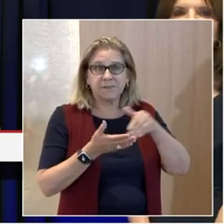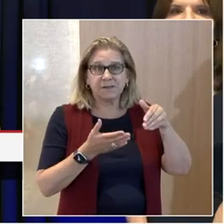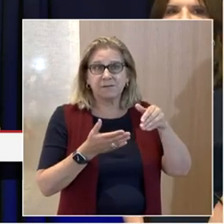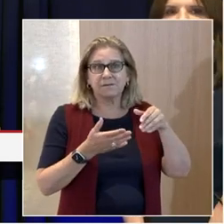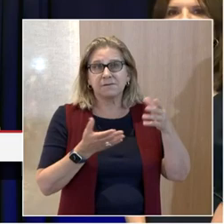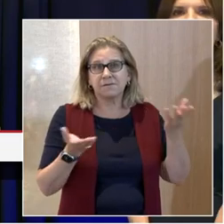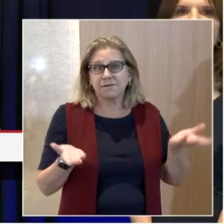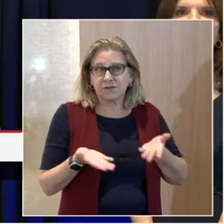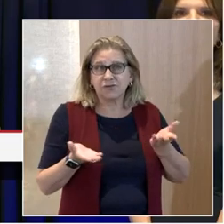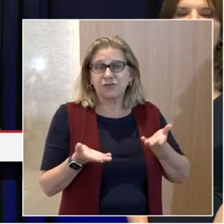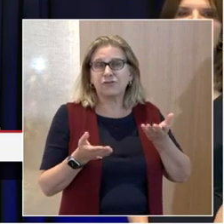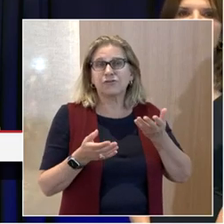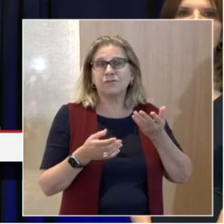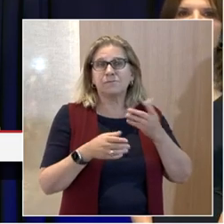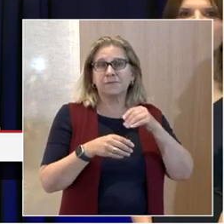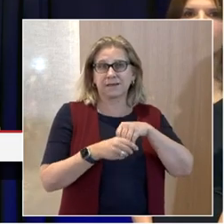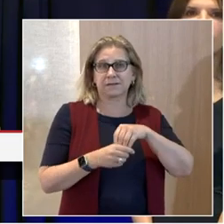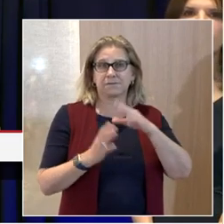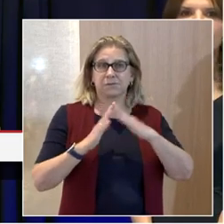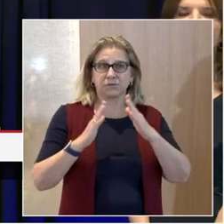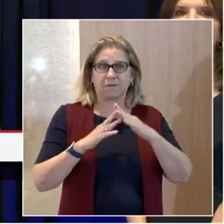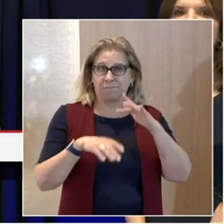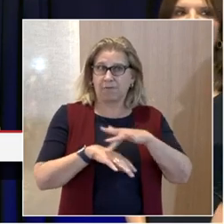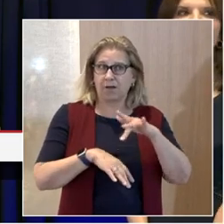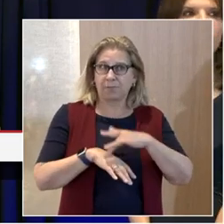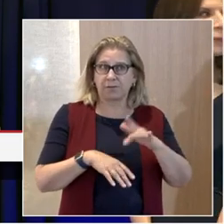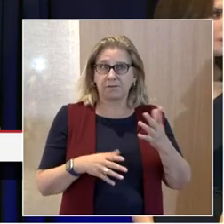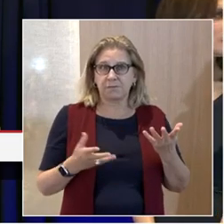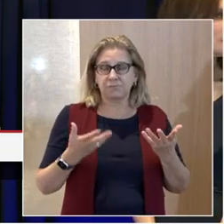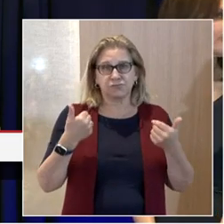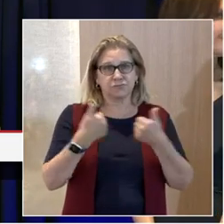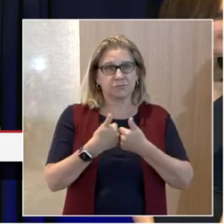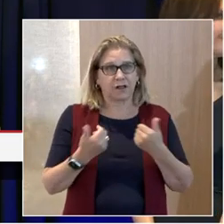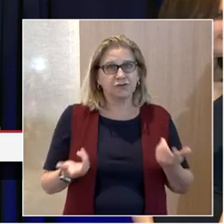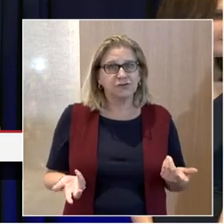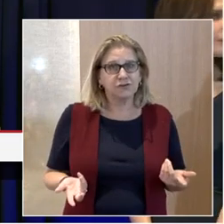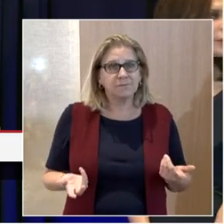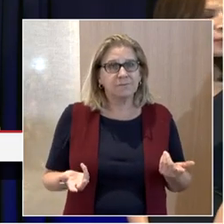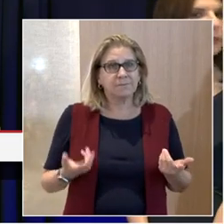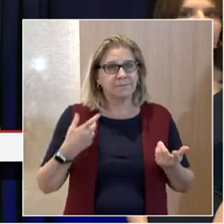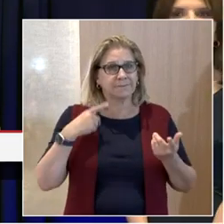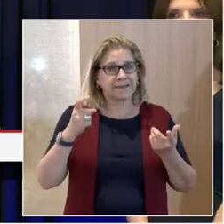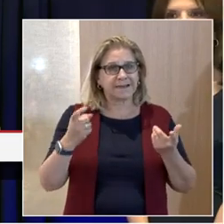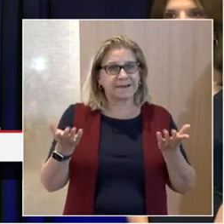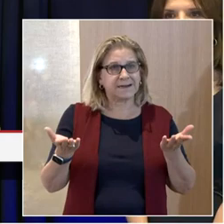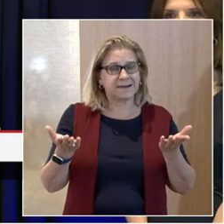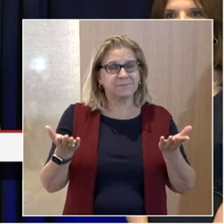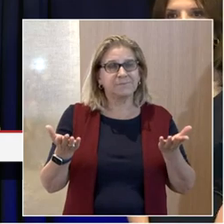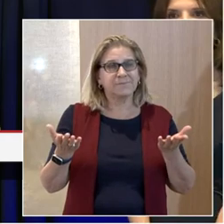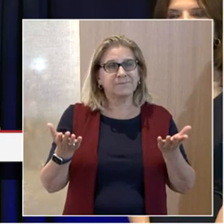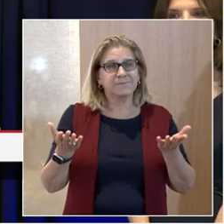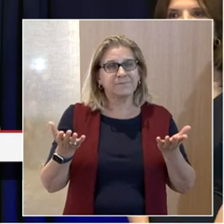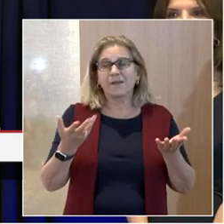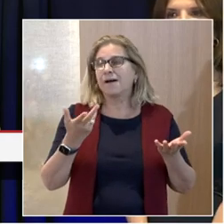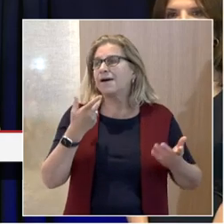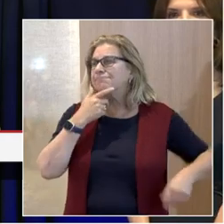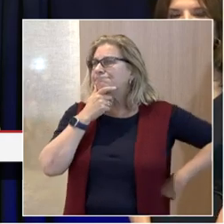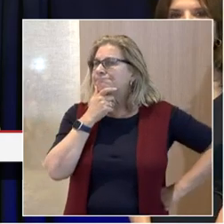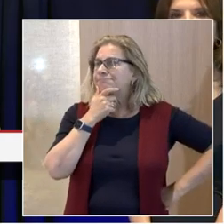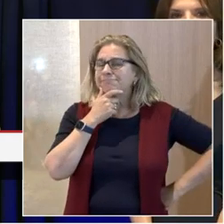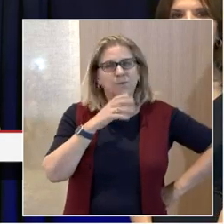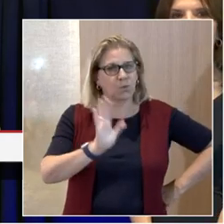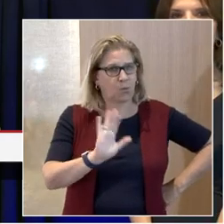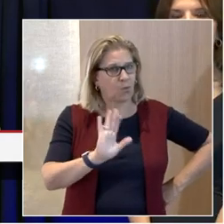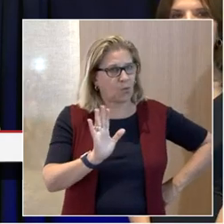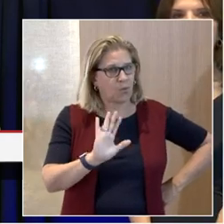challenge underway. Now, I'll tell you what we're not going to do. We're not going to sit by idly and wait and hope that things change